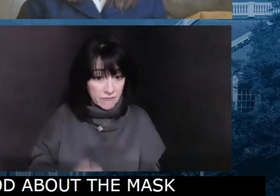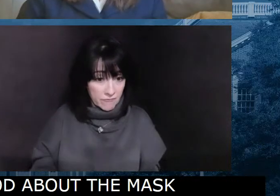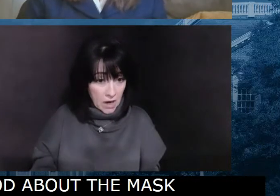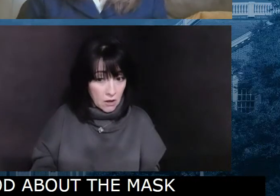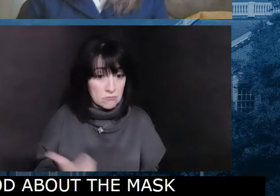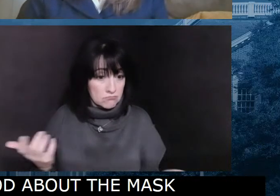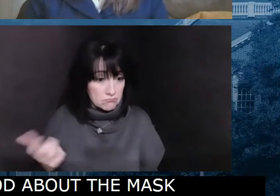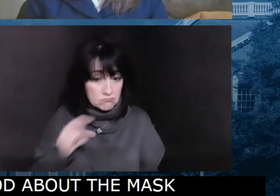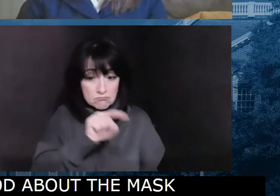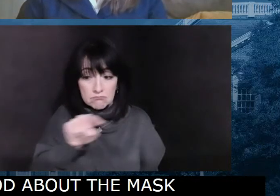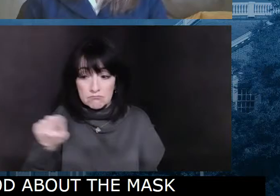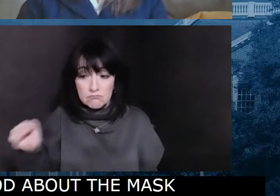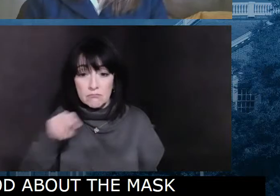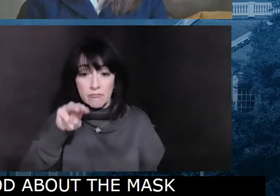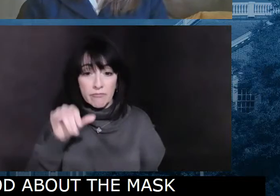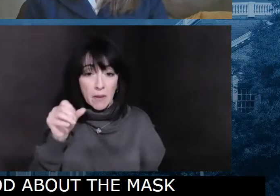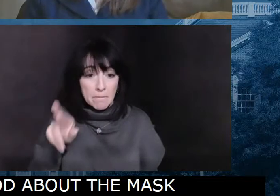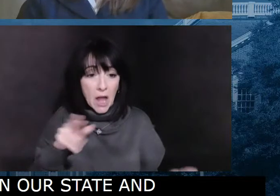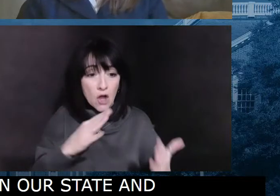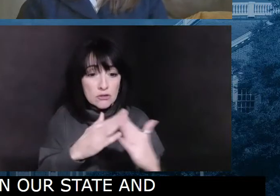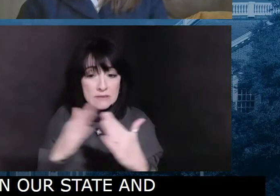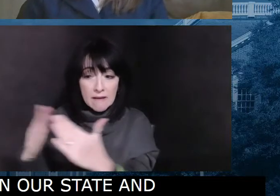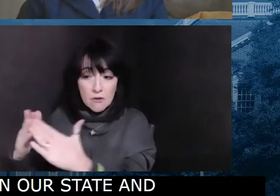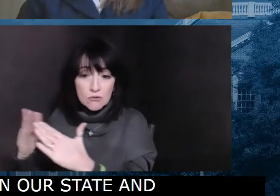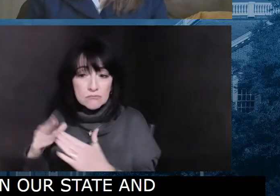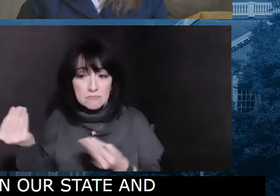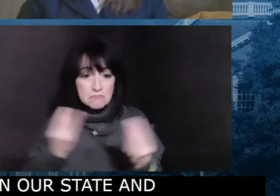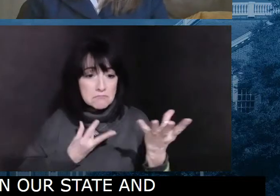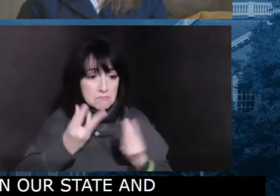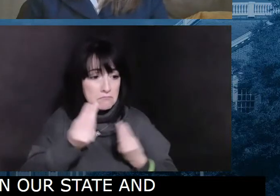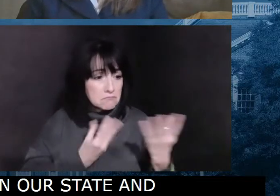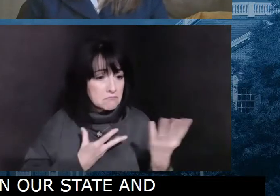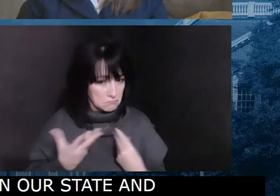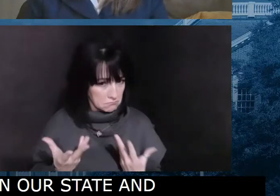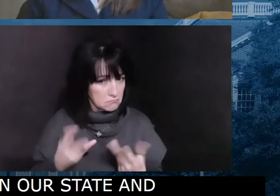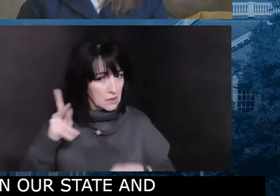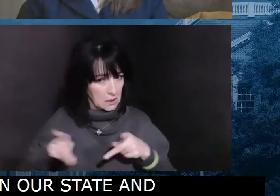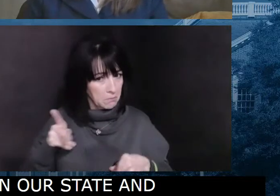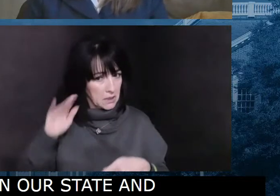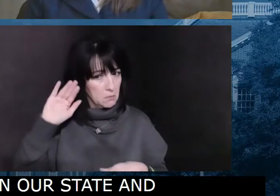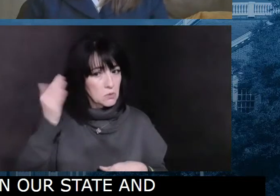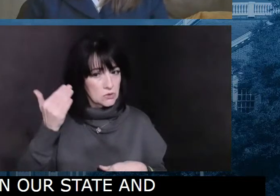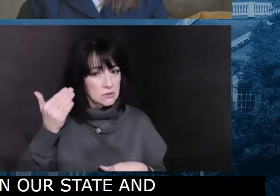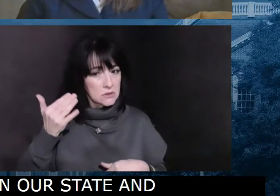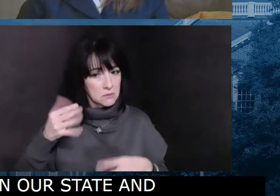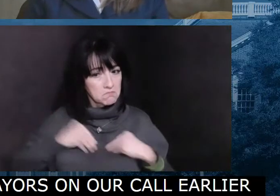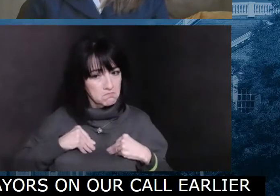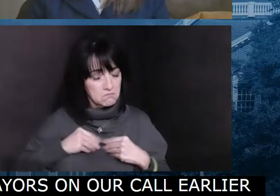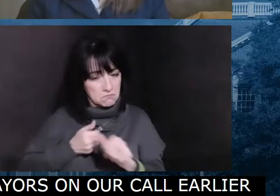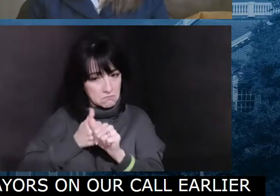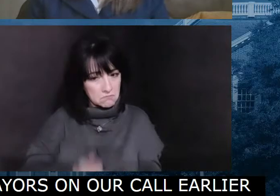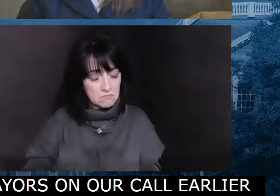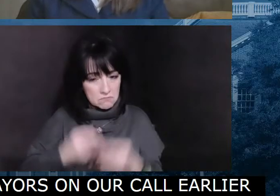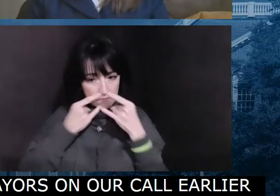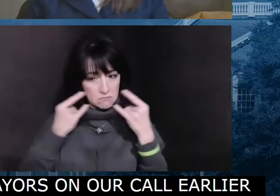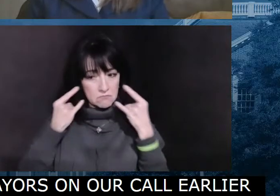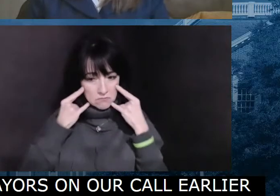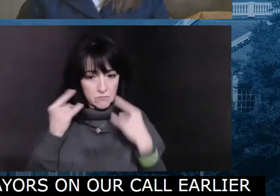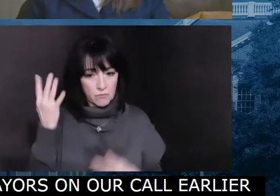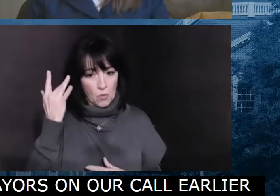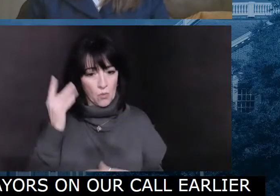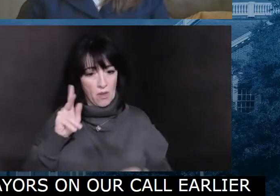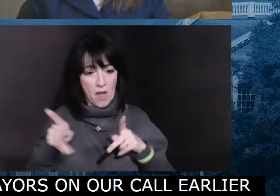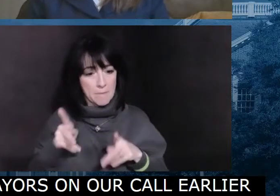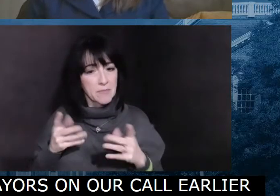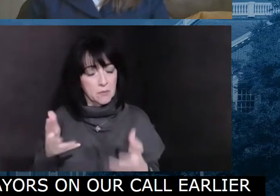call earlier today. And so, until we get out of this, we're always looking at areas that we need to tighten up.